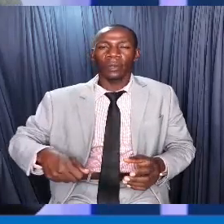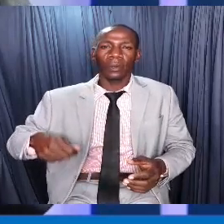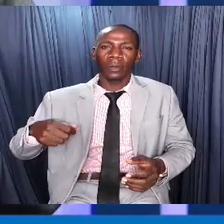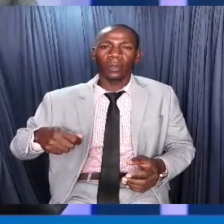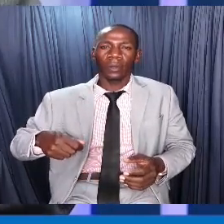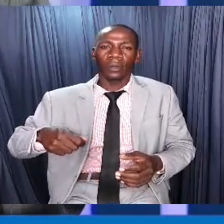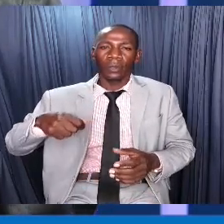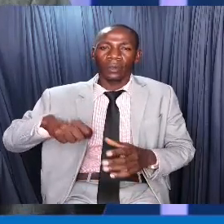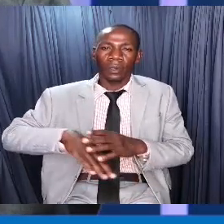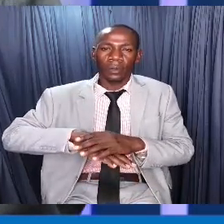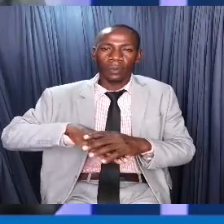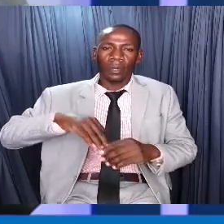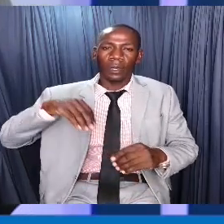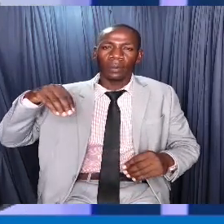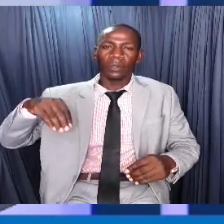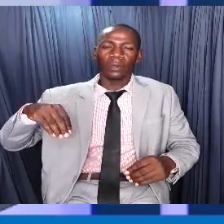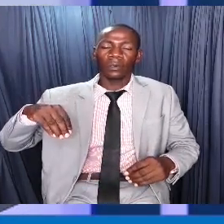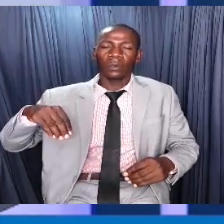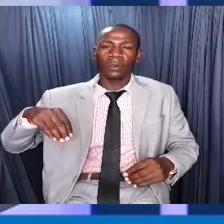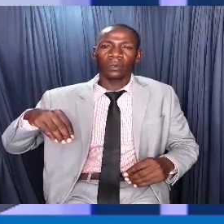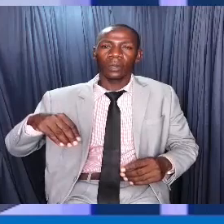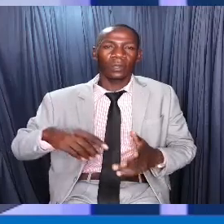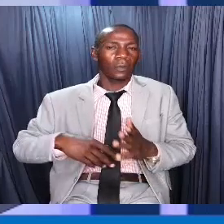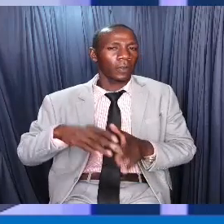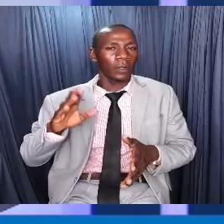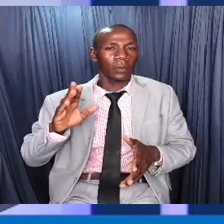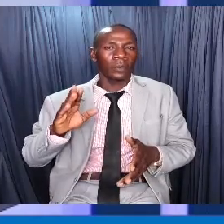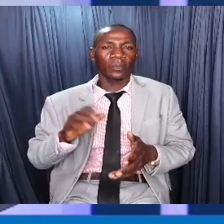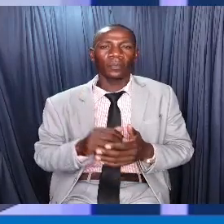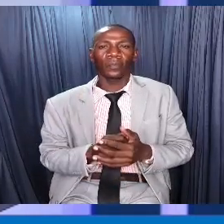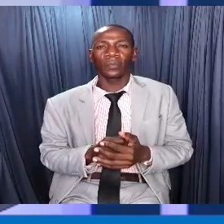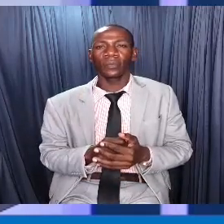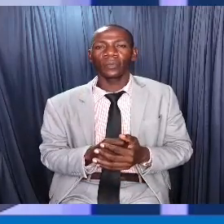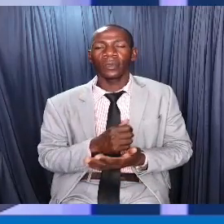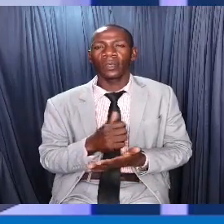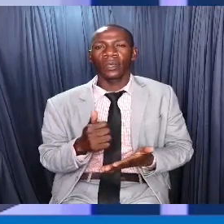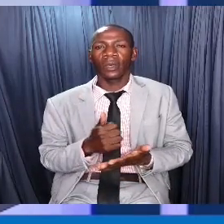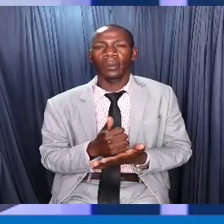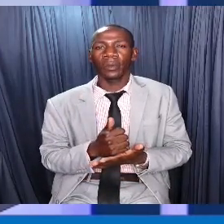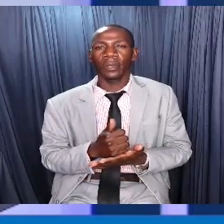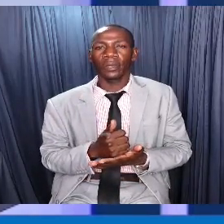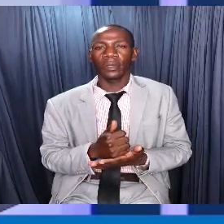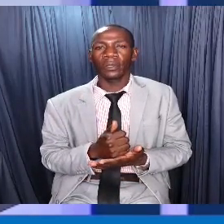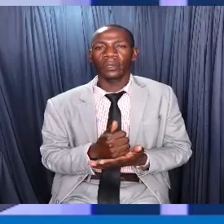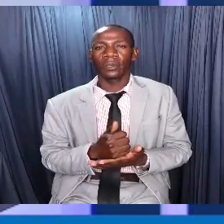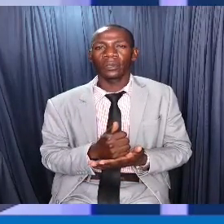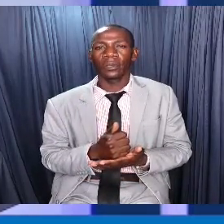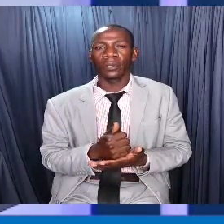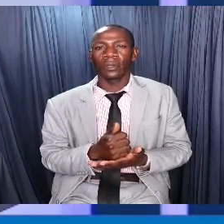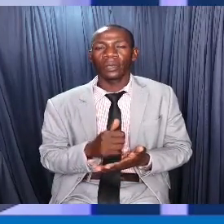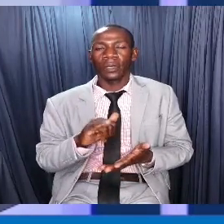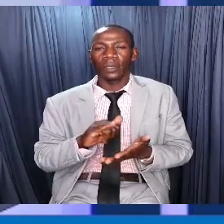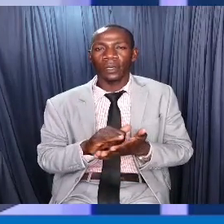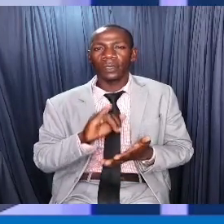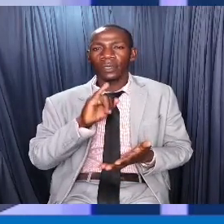basket, kanteremsha kwa dirisha, and lured me out through the window. Nikakimbia. Then I fled away. Bwana Yesu asifiwe sana. Amen. Mara hiyo ndio